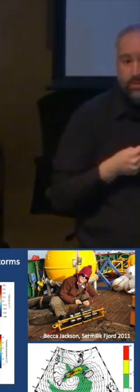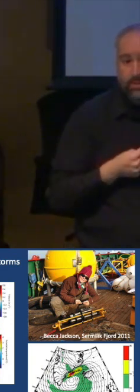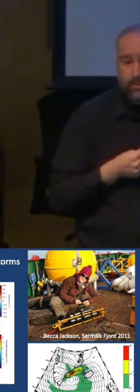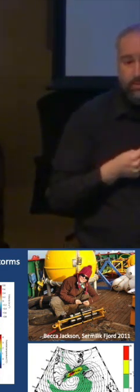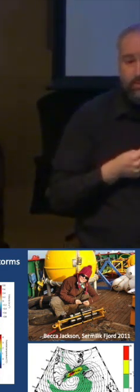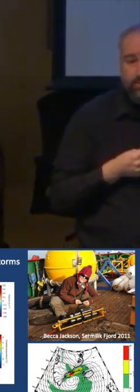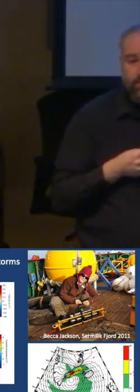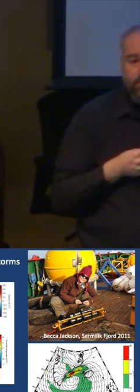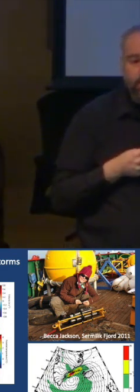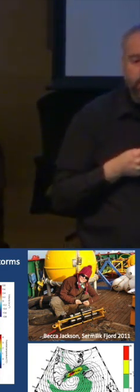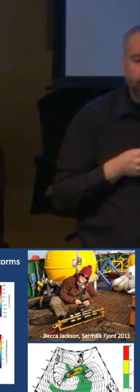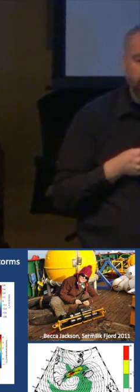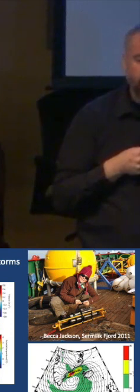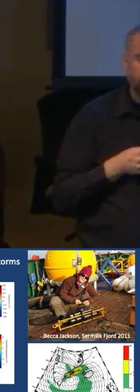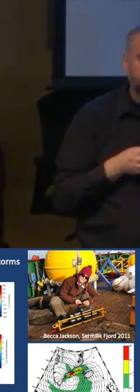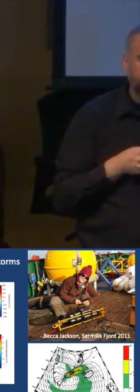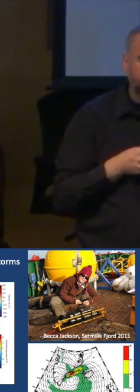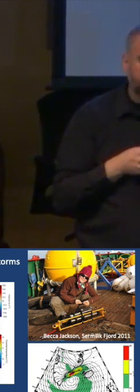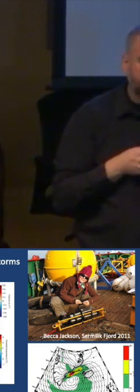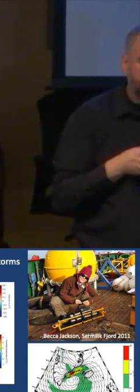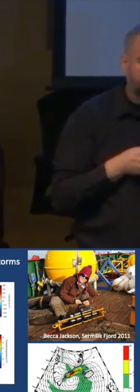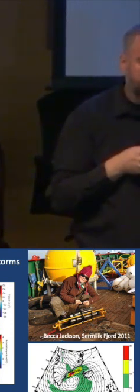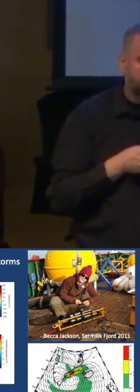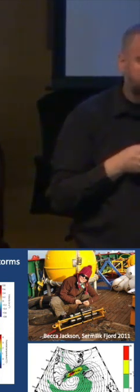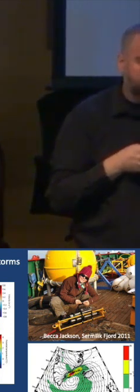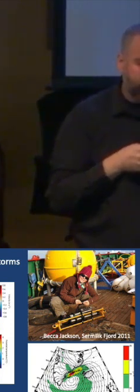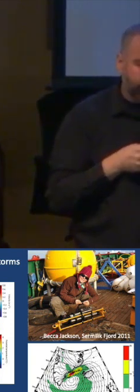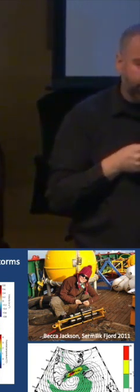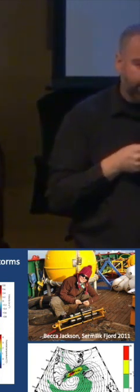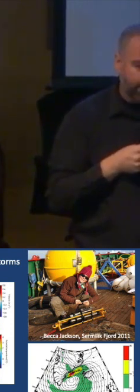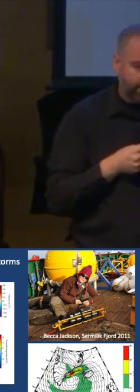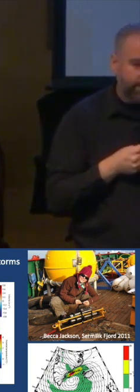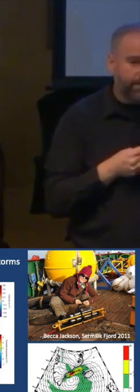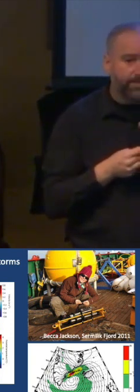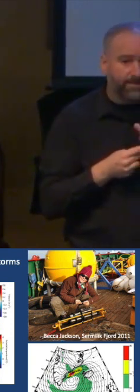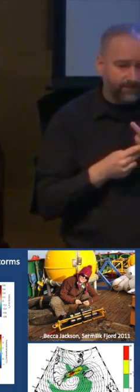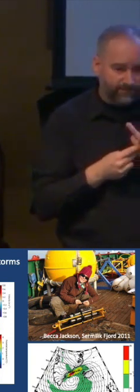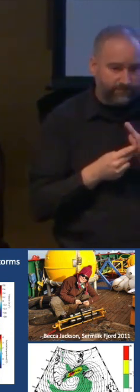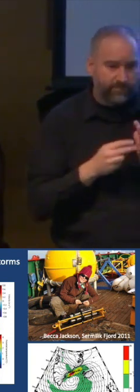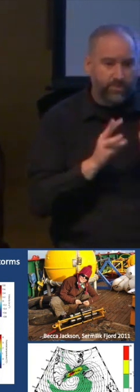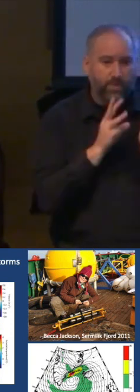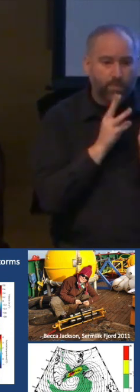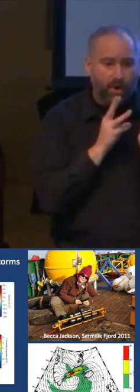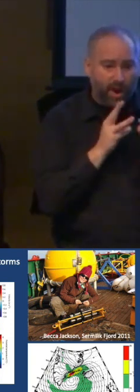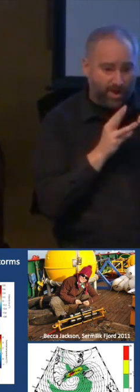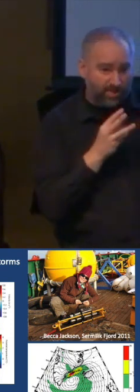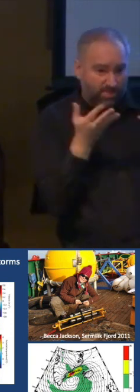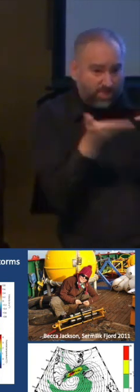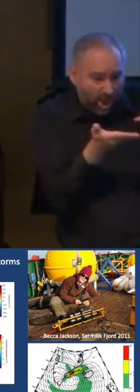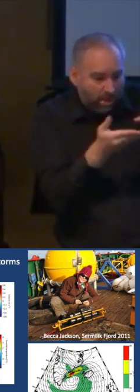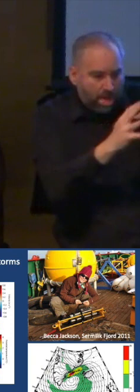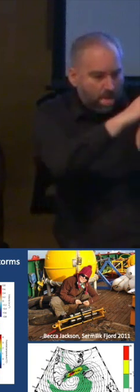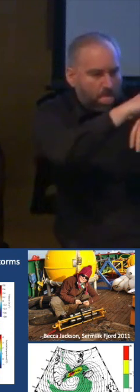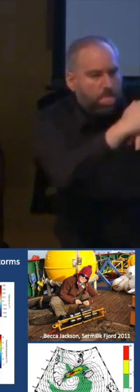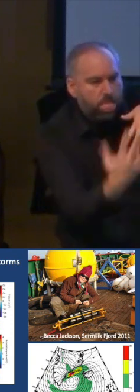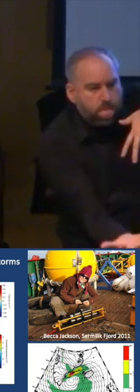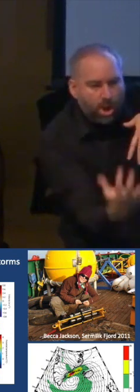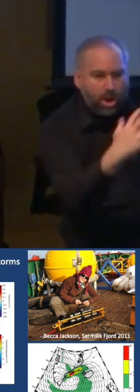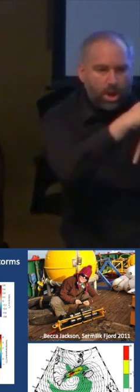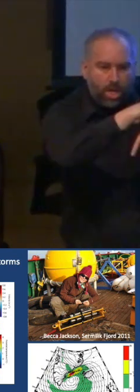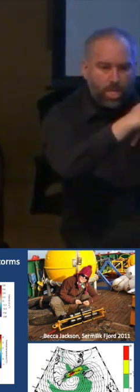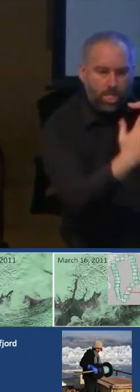replenish the waters in the fjord very quickly. This is important for the melting. It's also important for things like